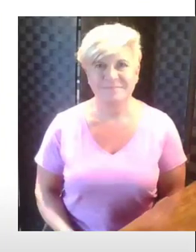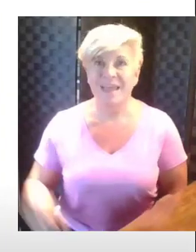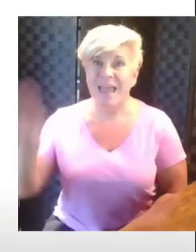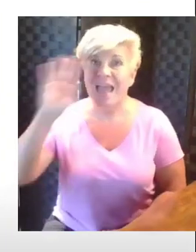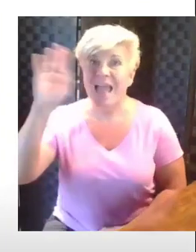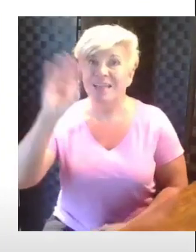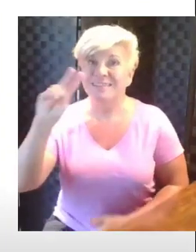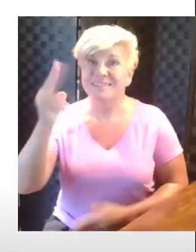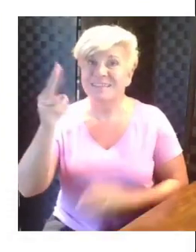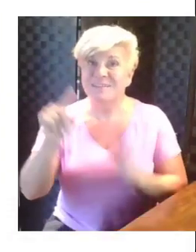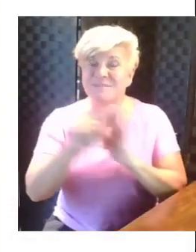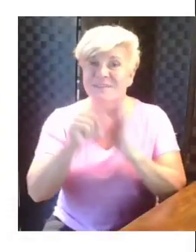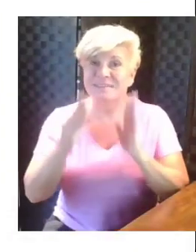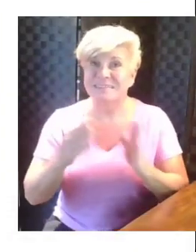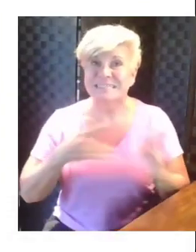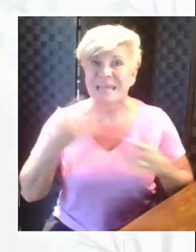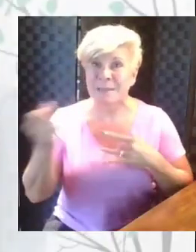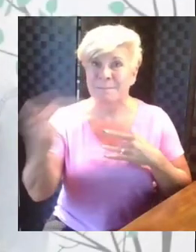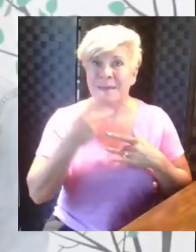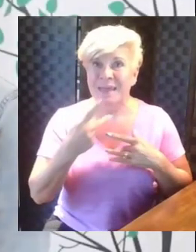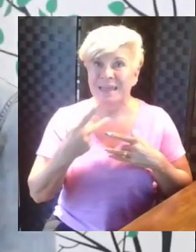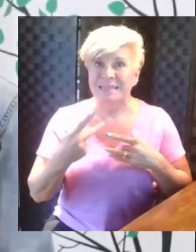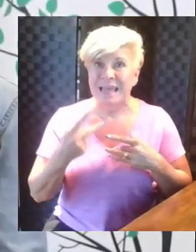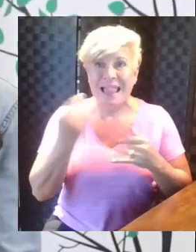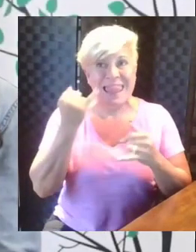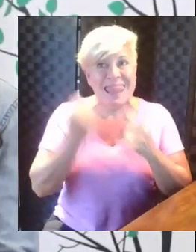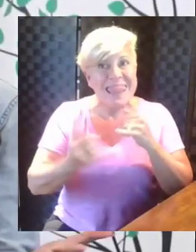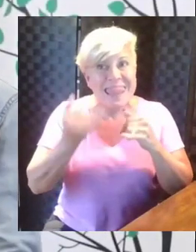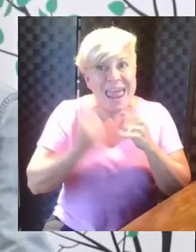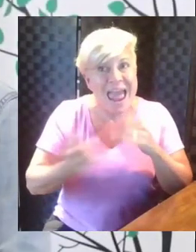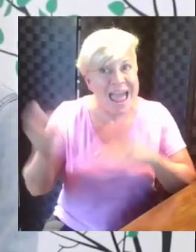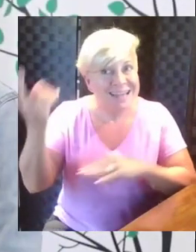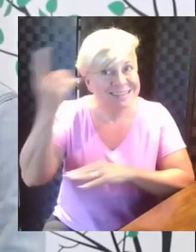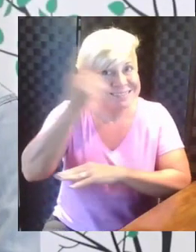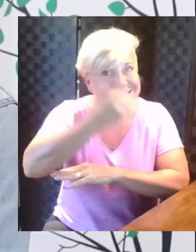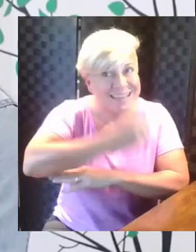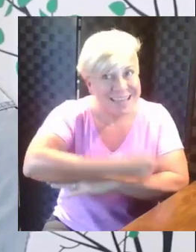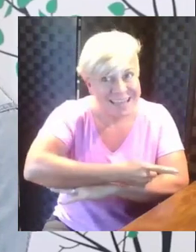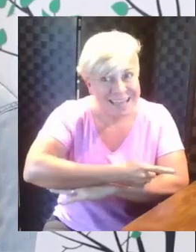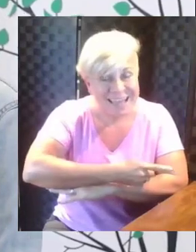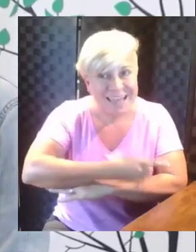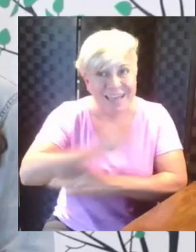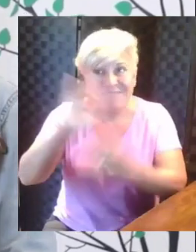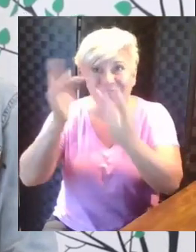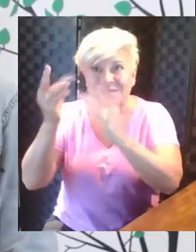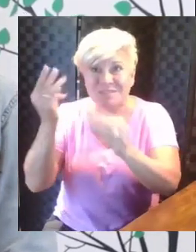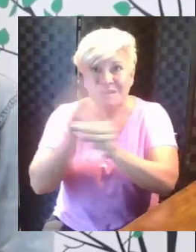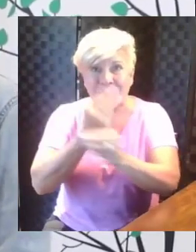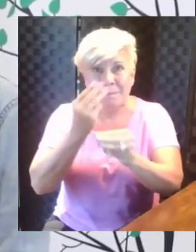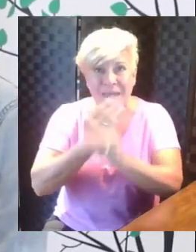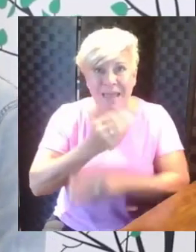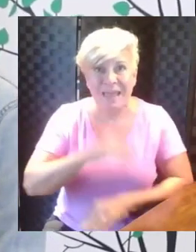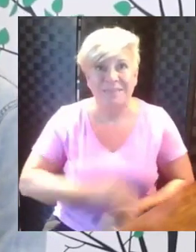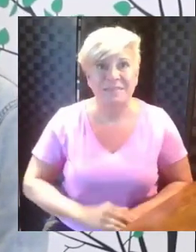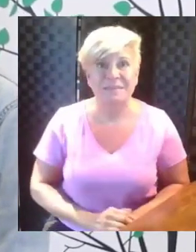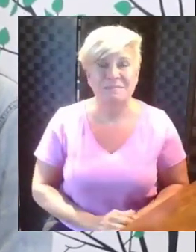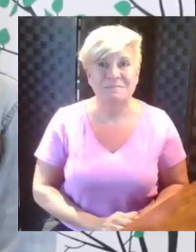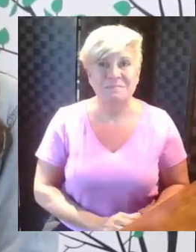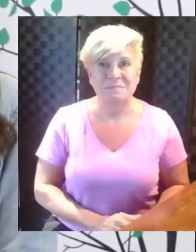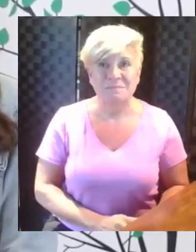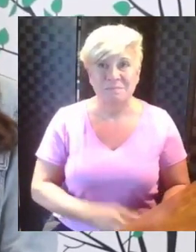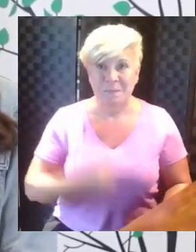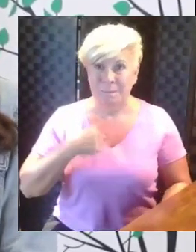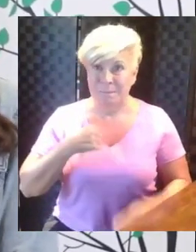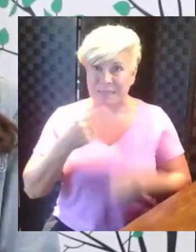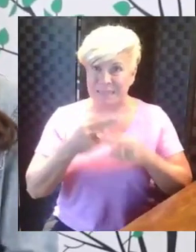Hello, second graders. I'm excited to be back with you on our last day of our virtual math. And my